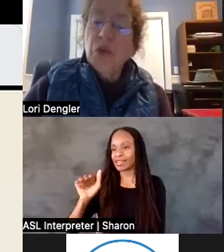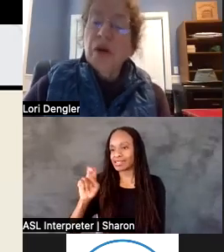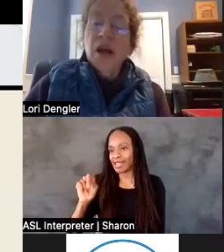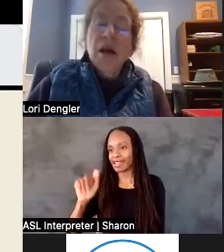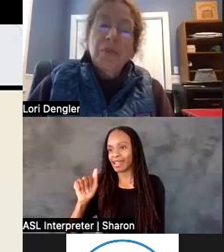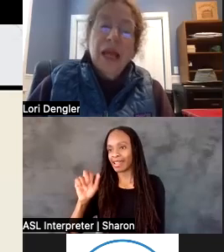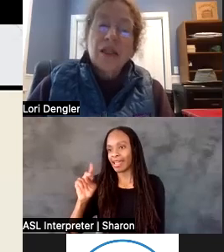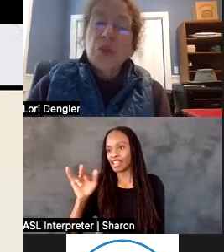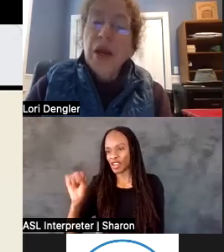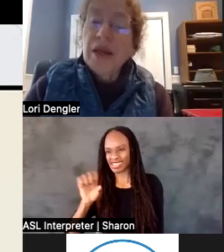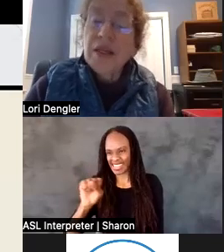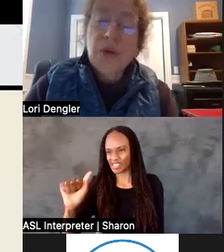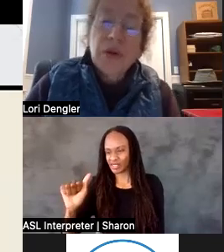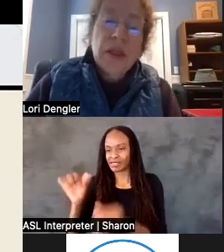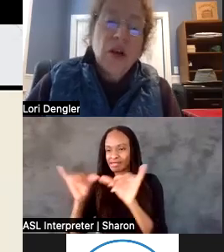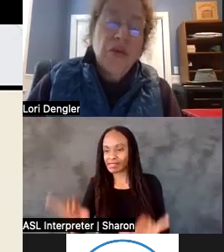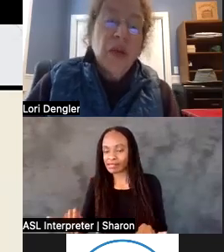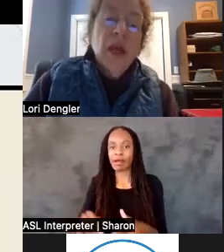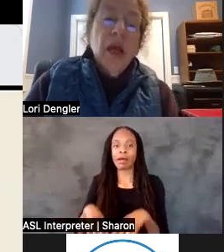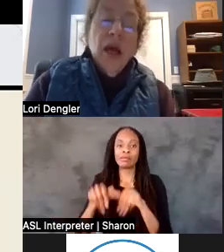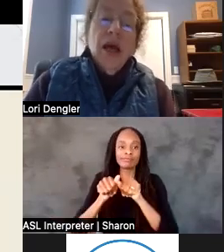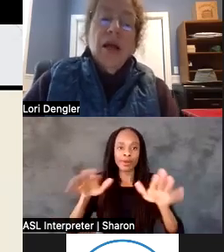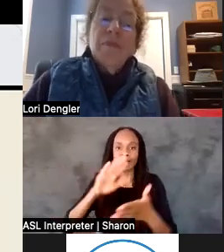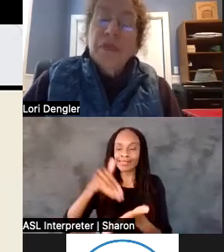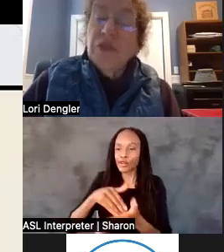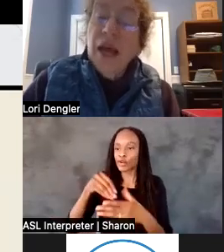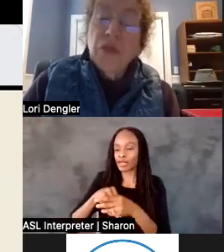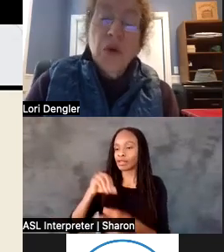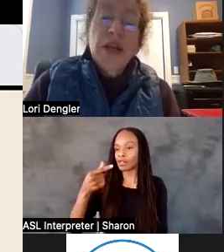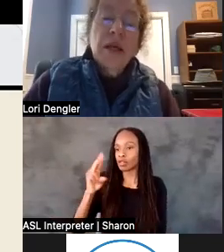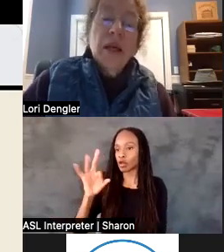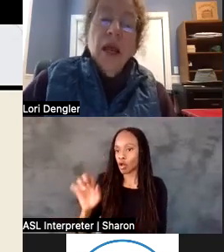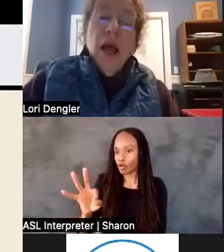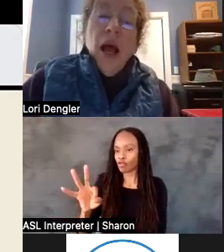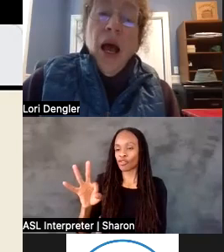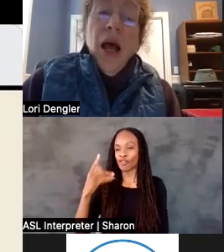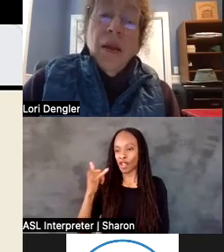much more complex spreading center in the Gulf of California.